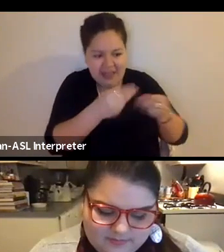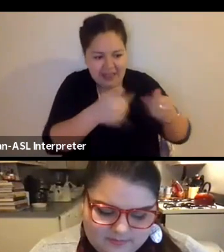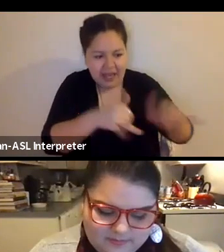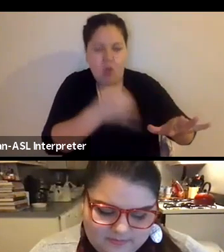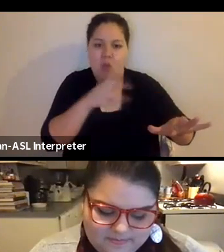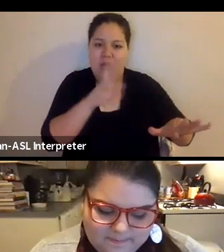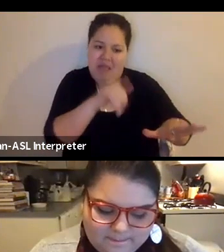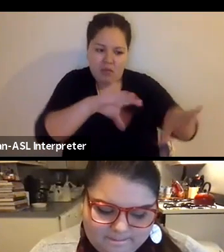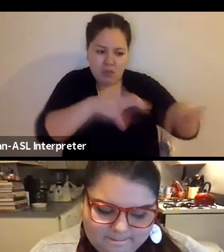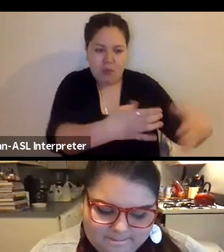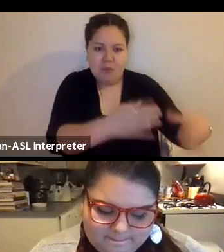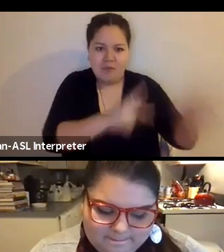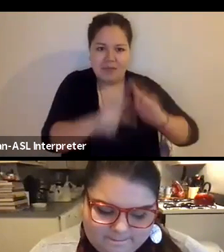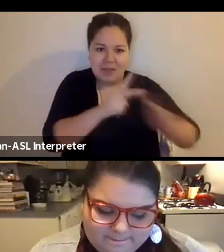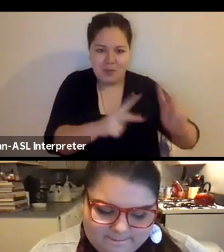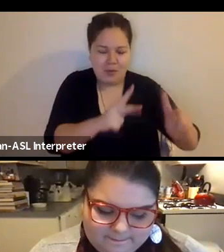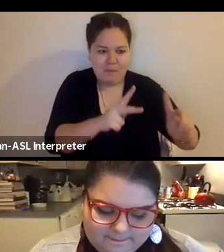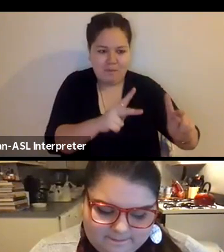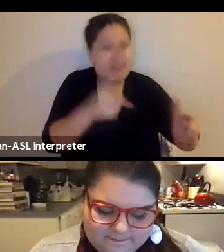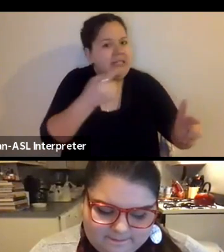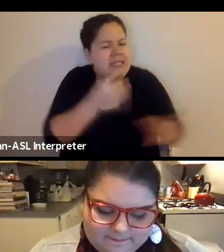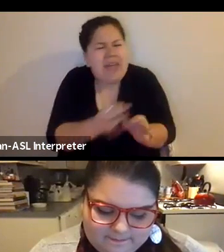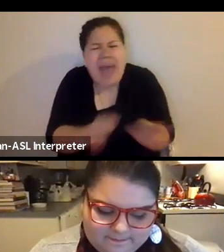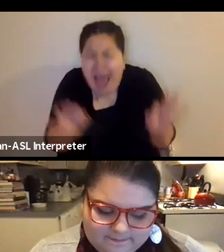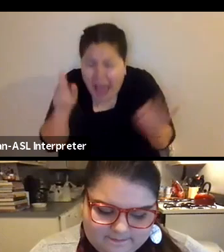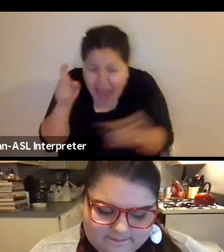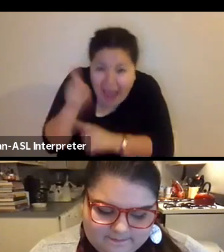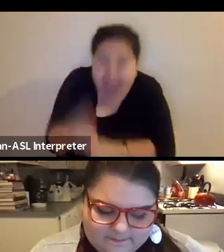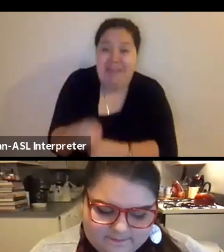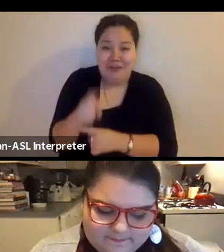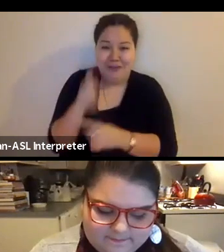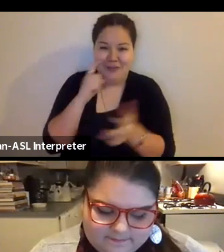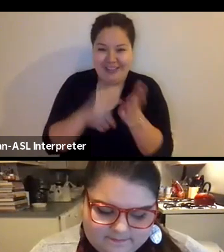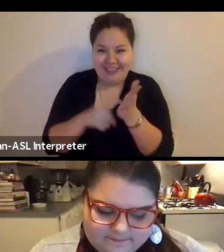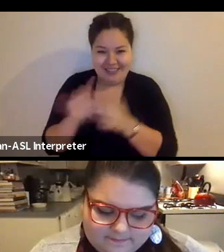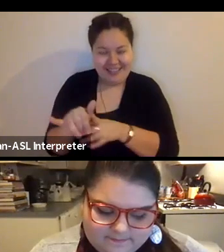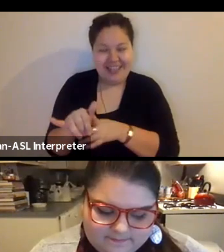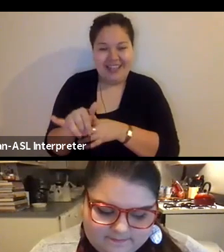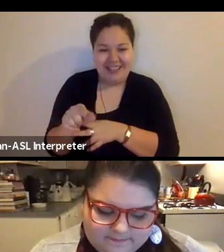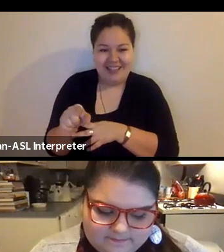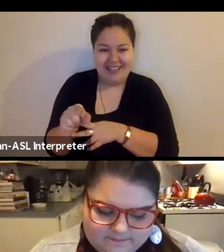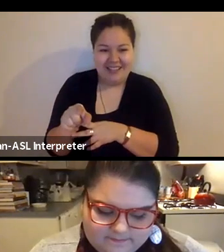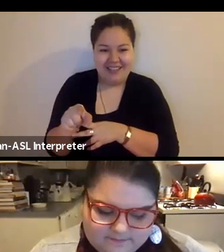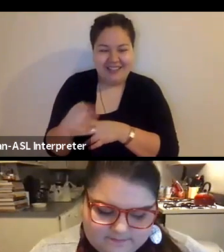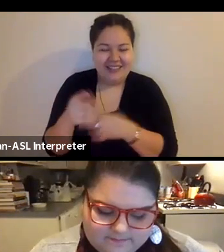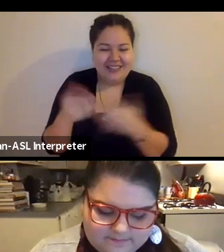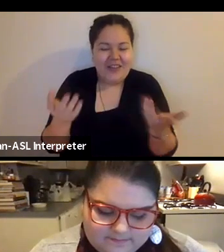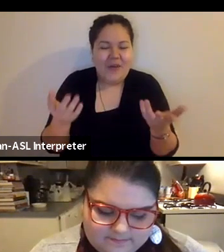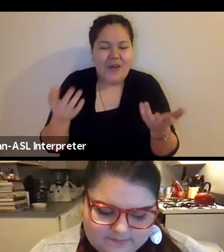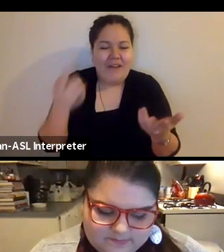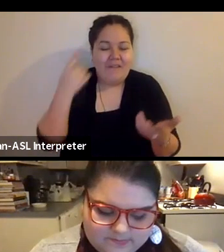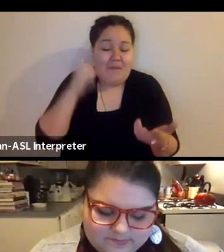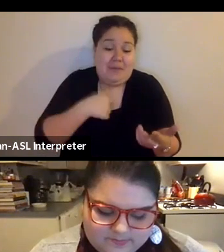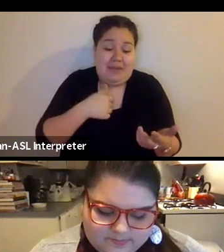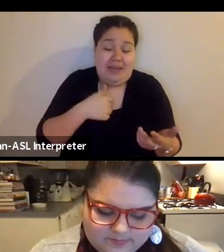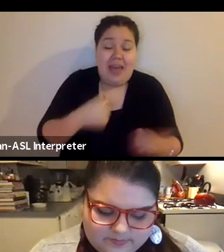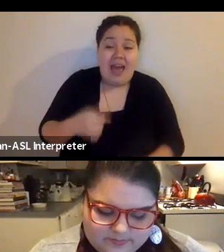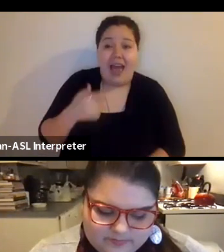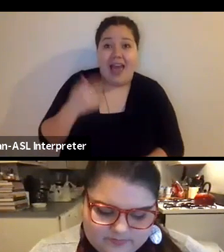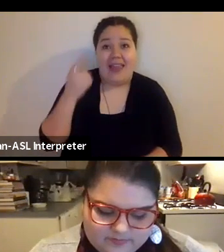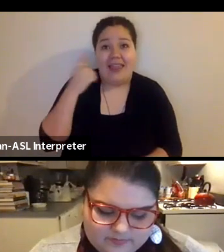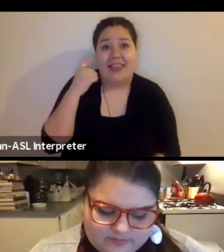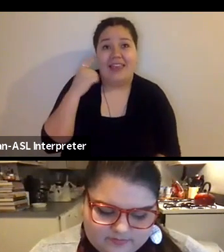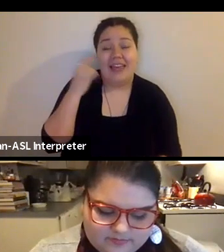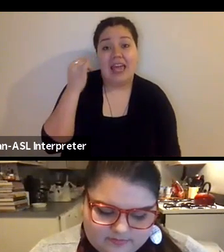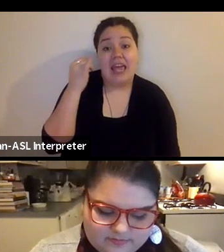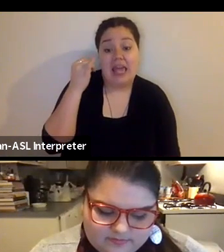our responsibility and our reciprocity is. And so, I mean, I would say that if we want to